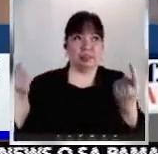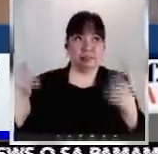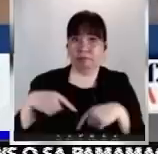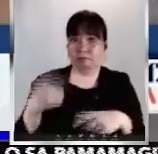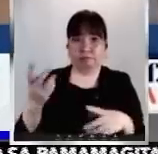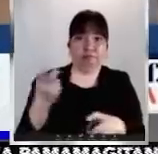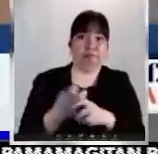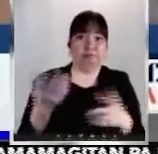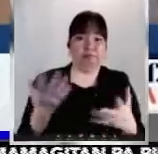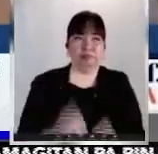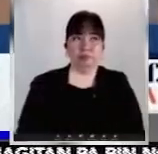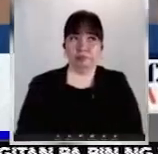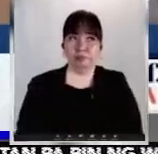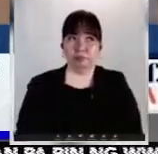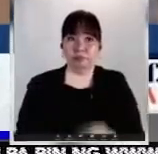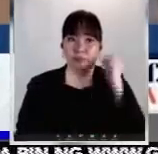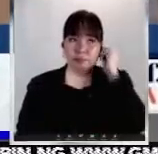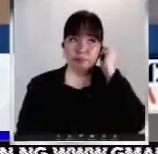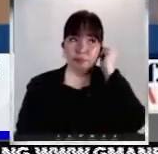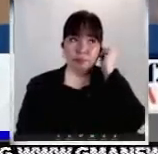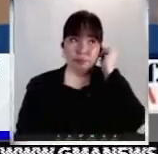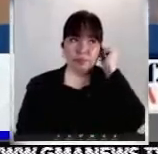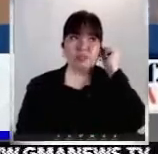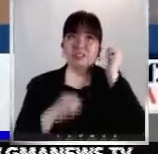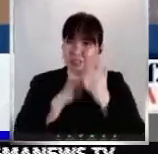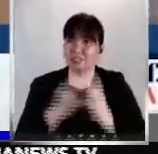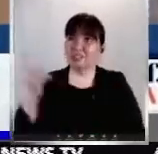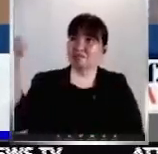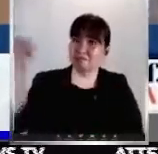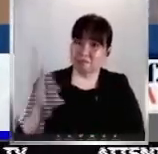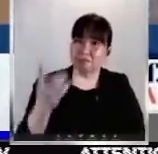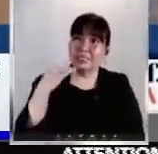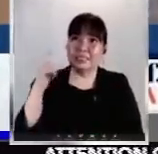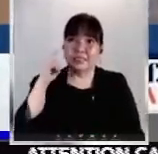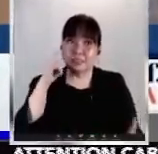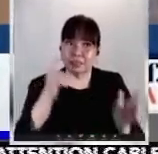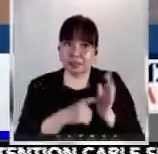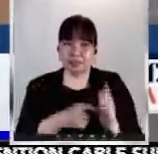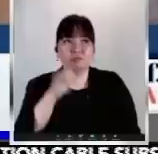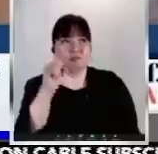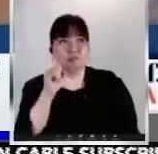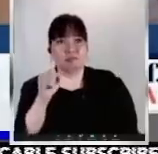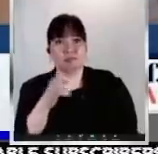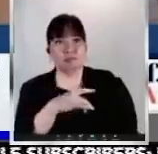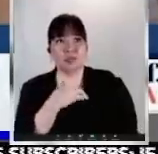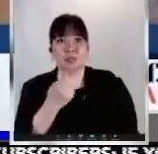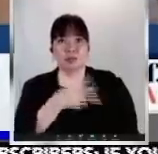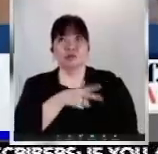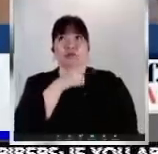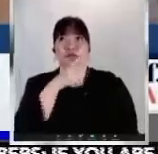Yes, Your Honor. Just so his presence can be noted, he cannot. Yes, Your Honor, because we are afraid that he